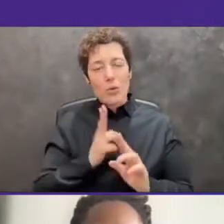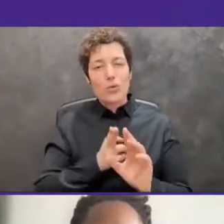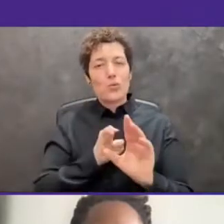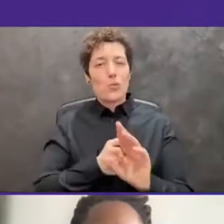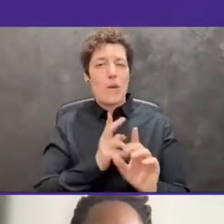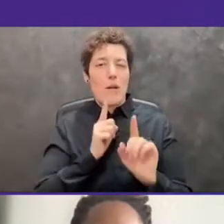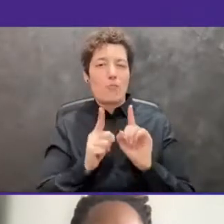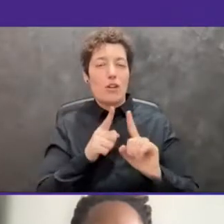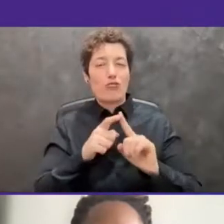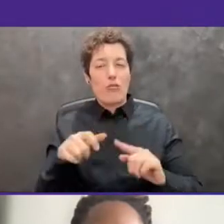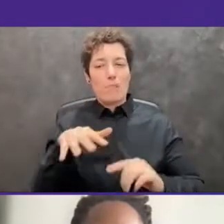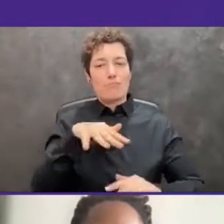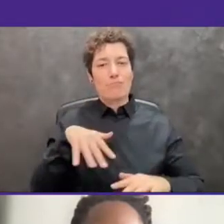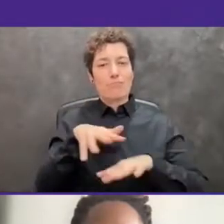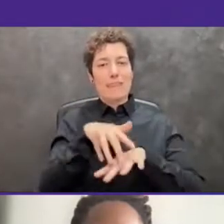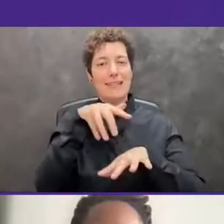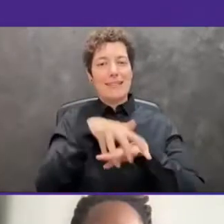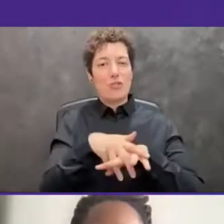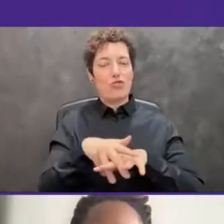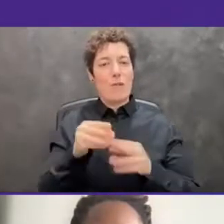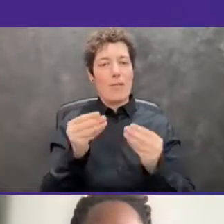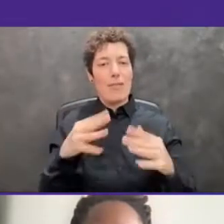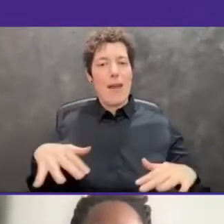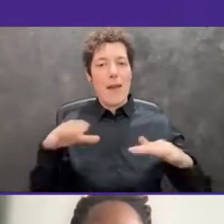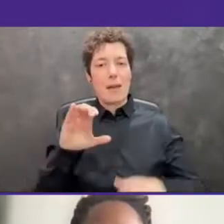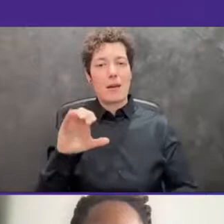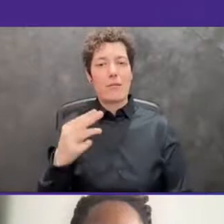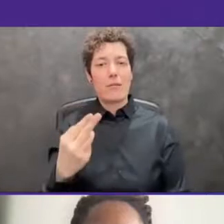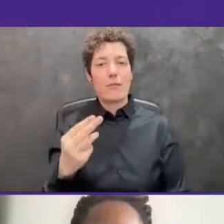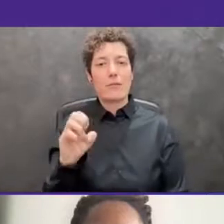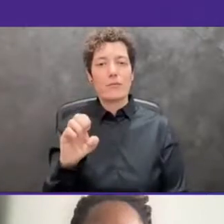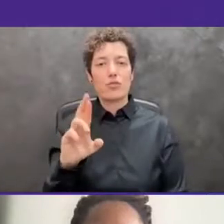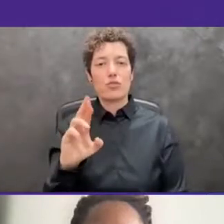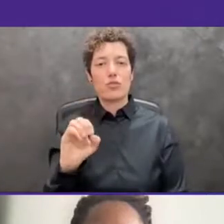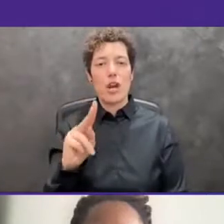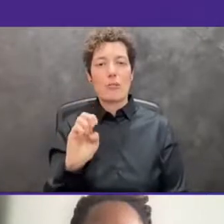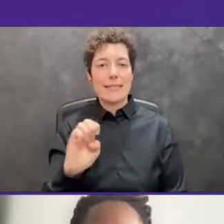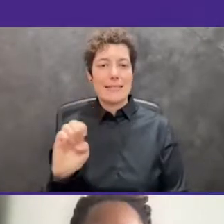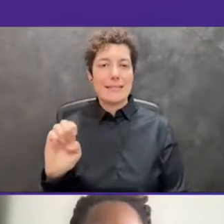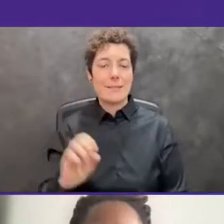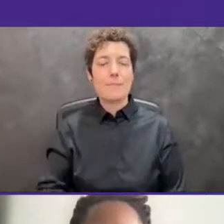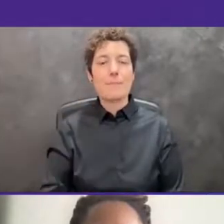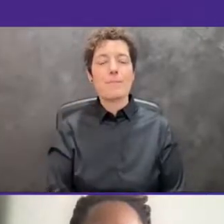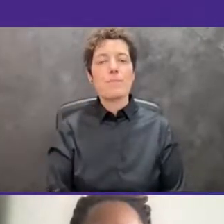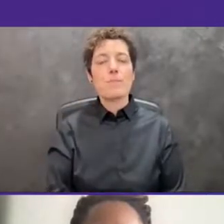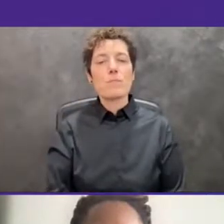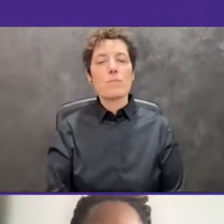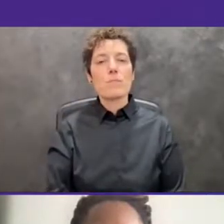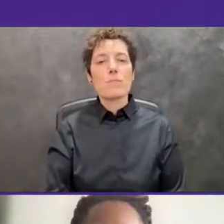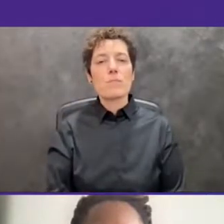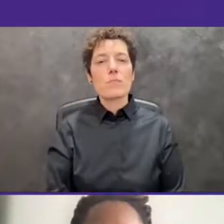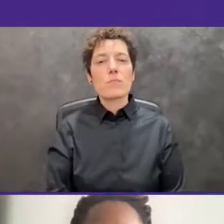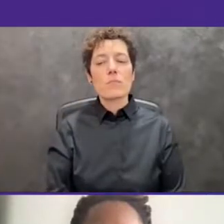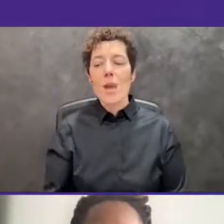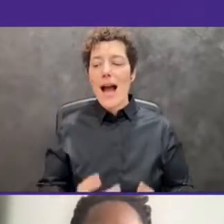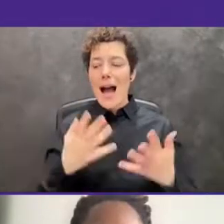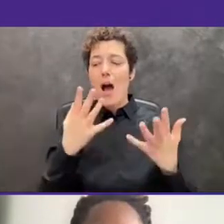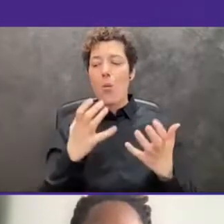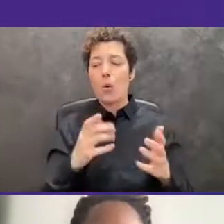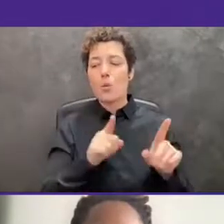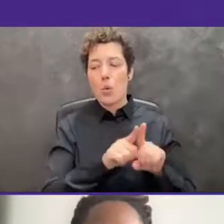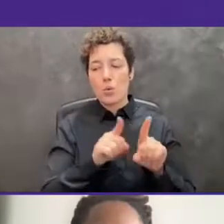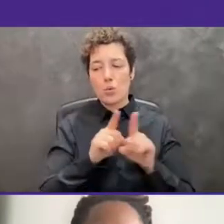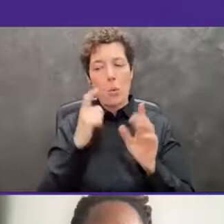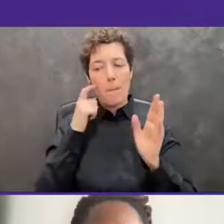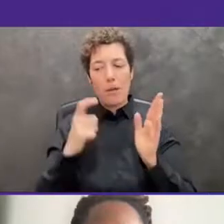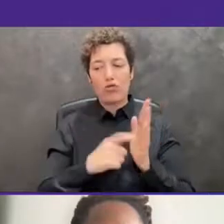from the unceded ancestral lands of the Cherokee. I would also like to uplift the Anacostian, the